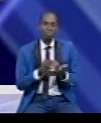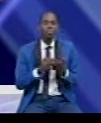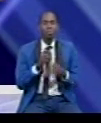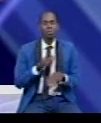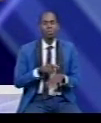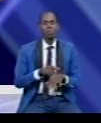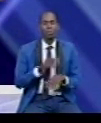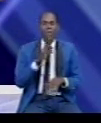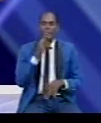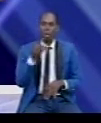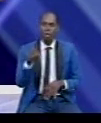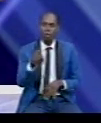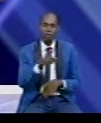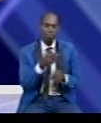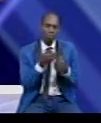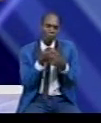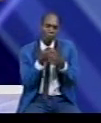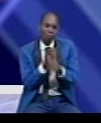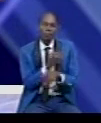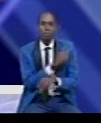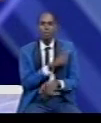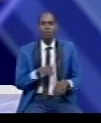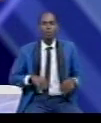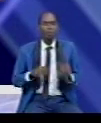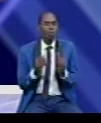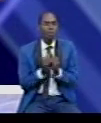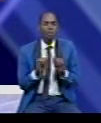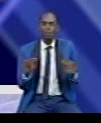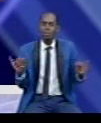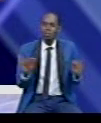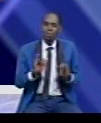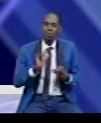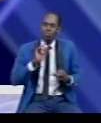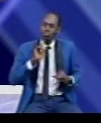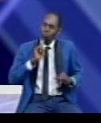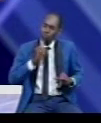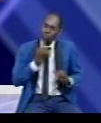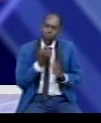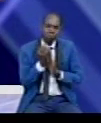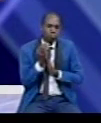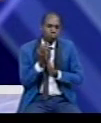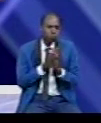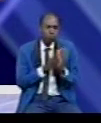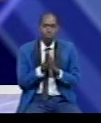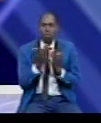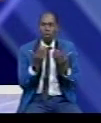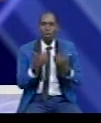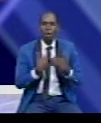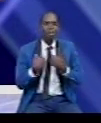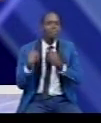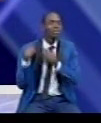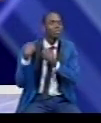following the Lord with the same zeal you had at the beginning of your Christian life?